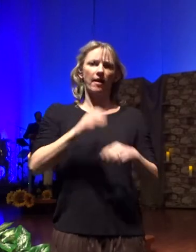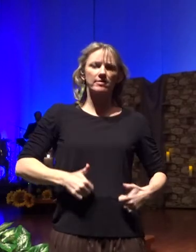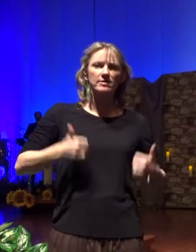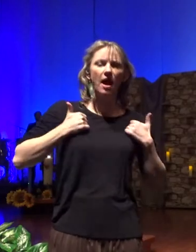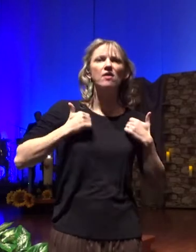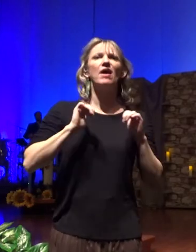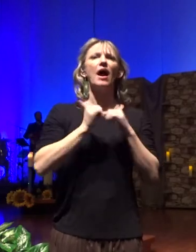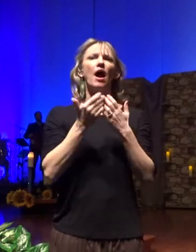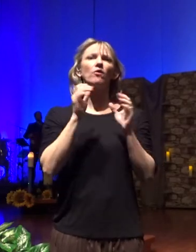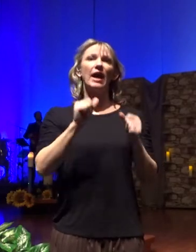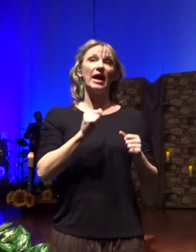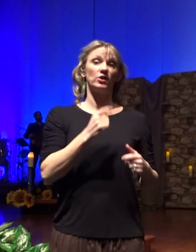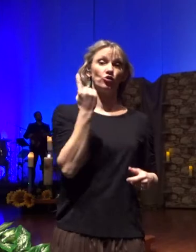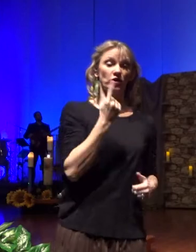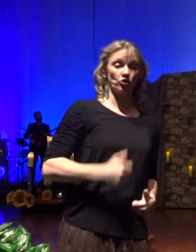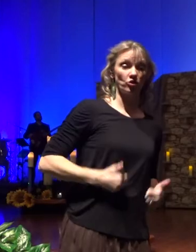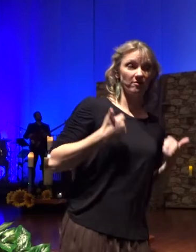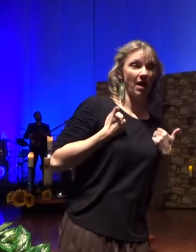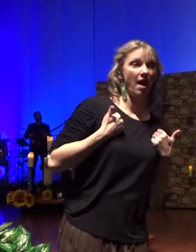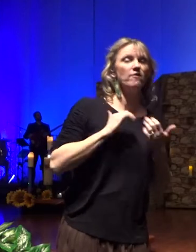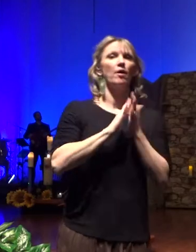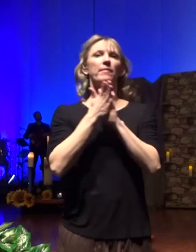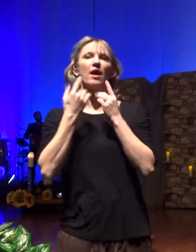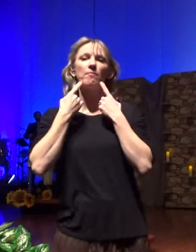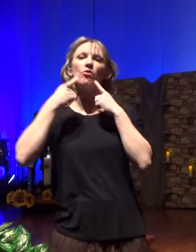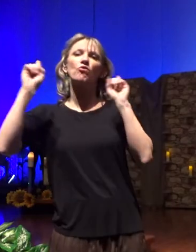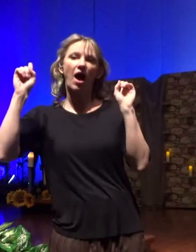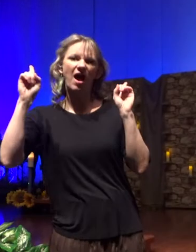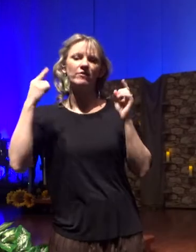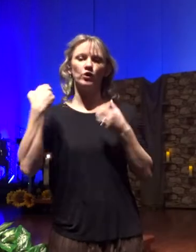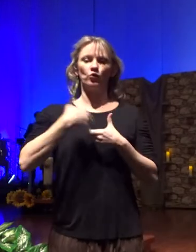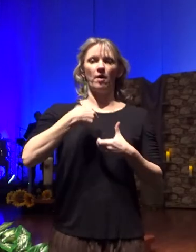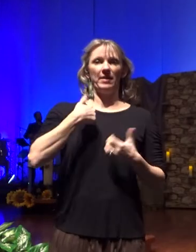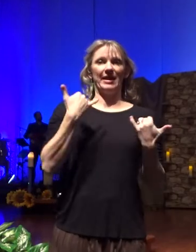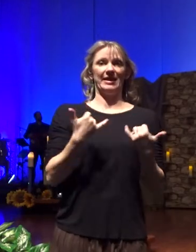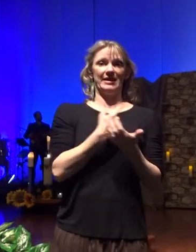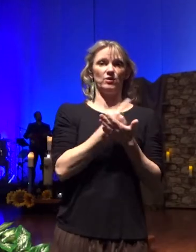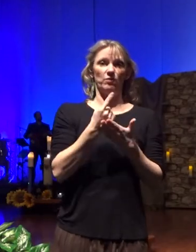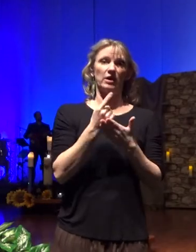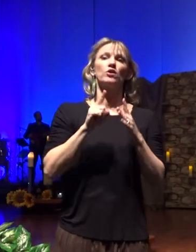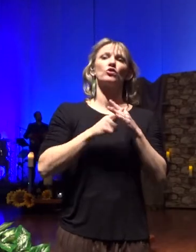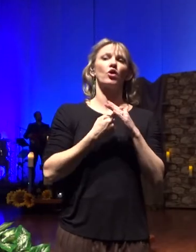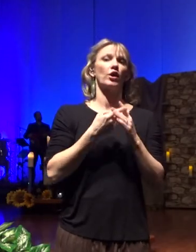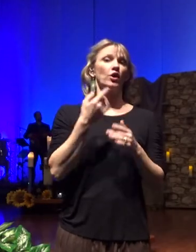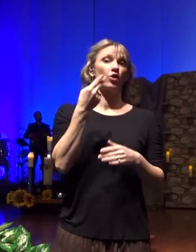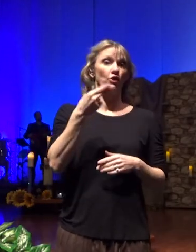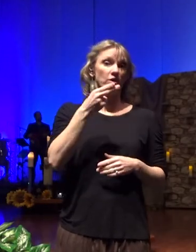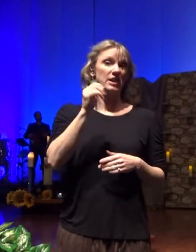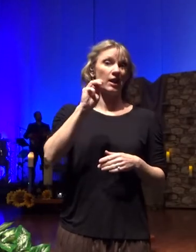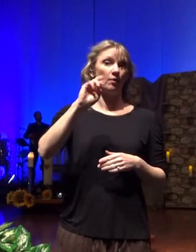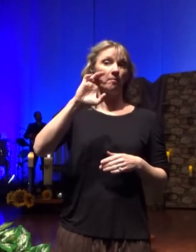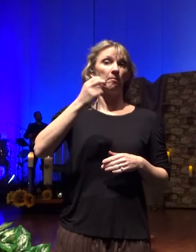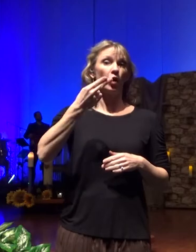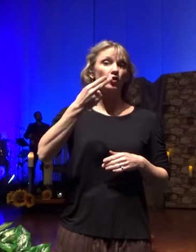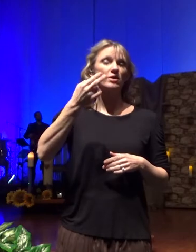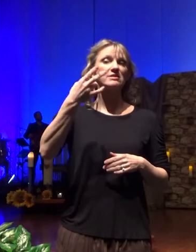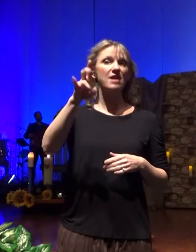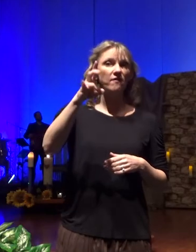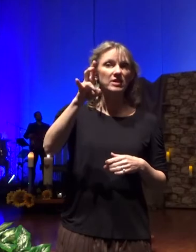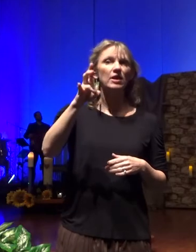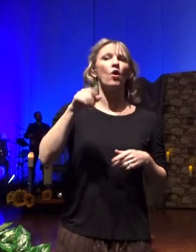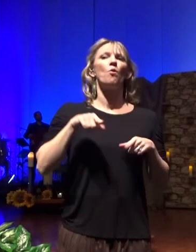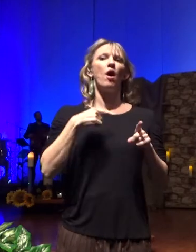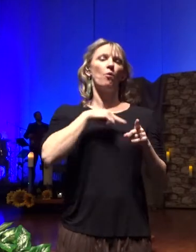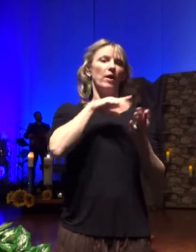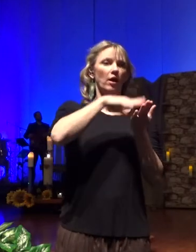how we can move from a space of simply surviving to thriving. Join me this week, beginning Thursday, March 17th, as we